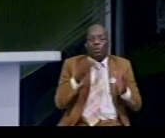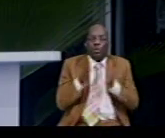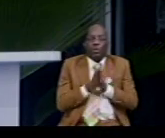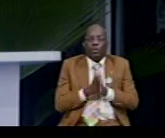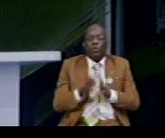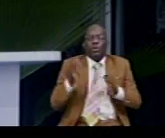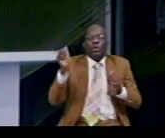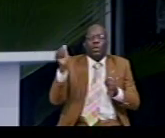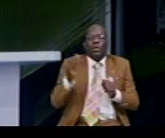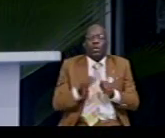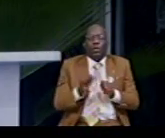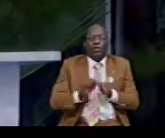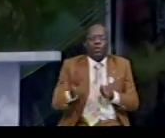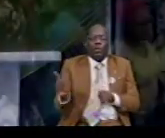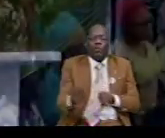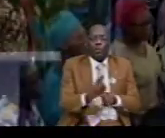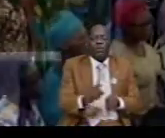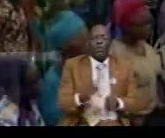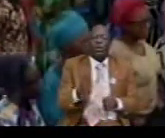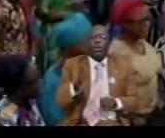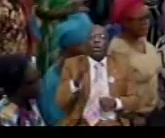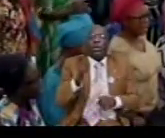Everybody shout amen. Amen.